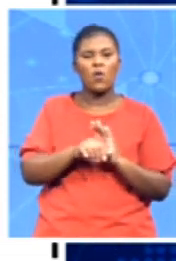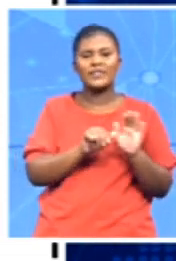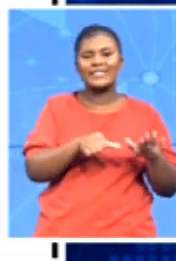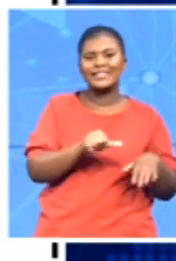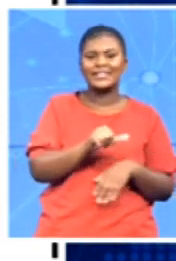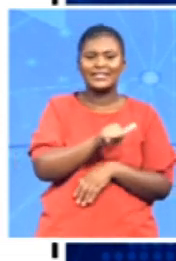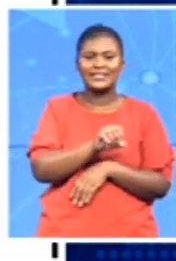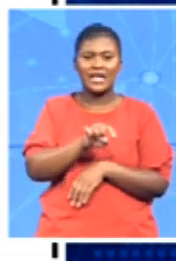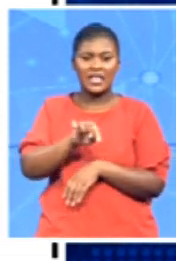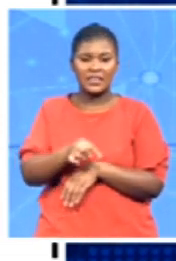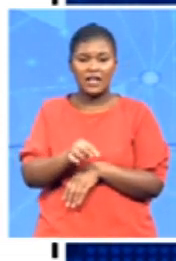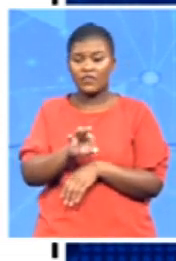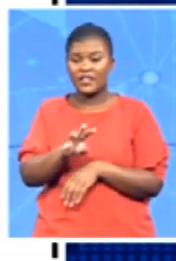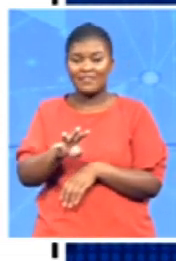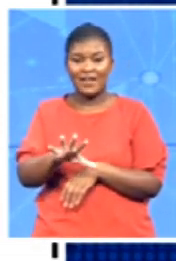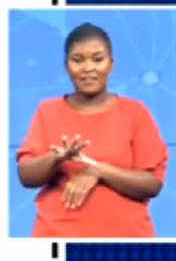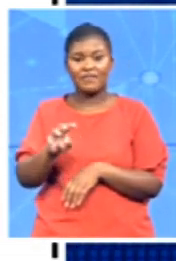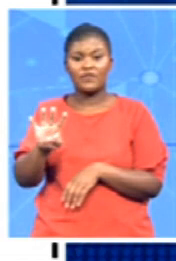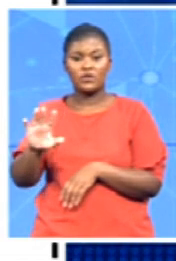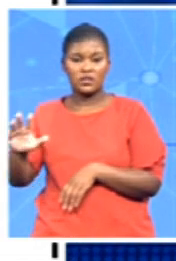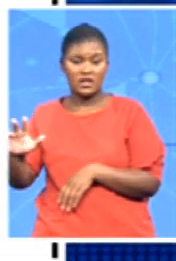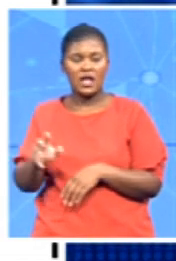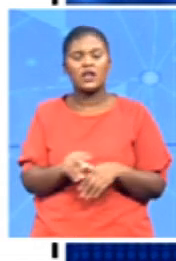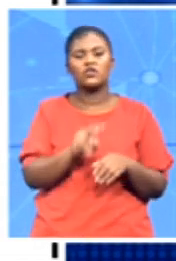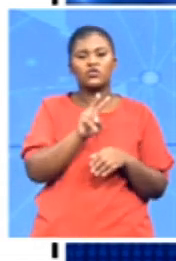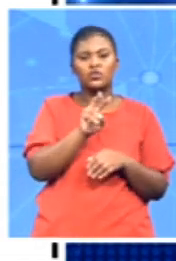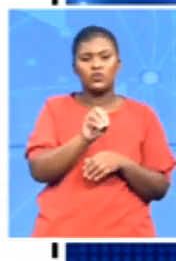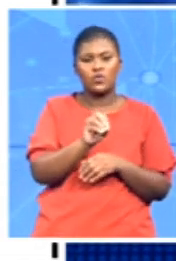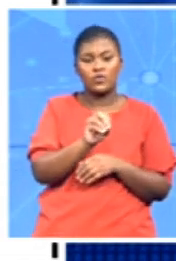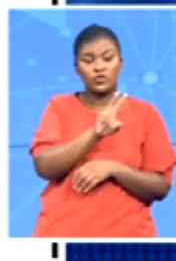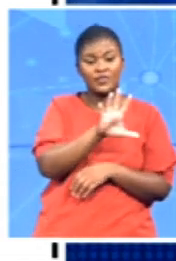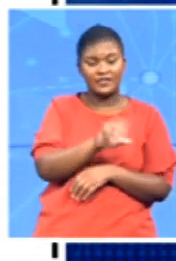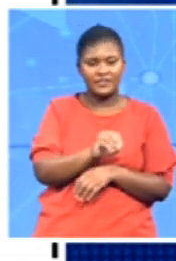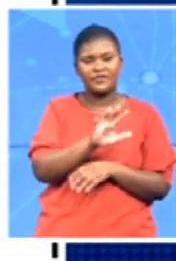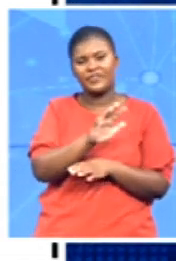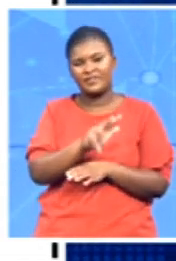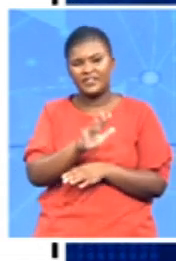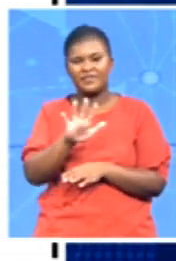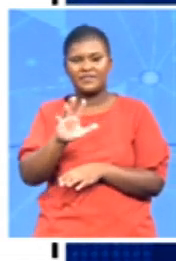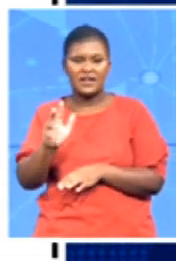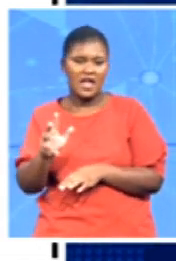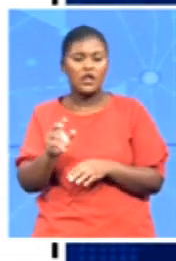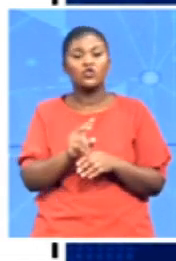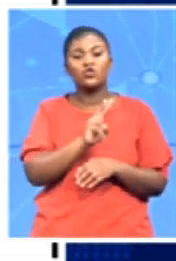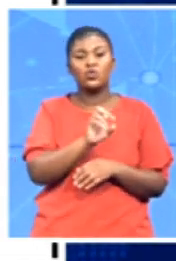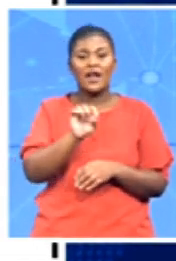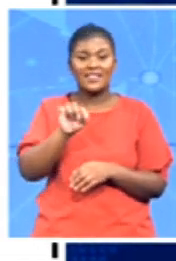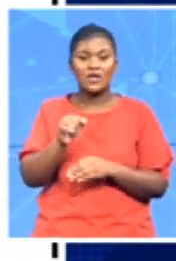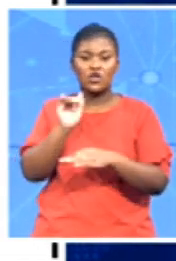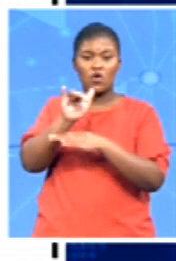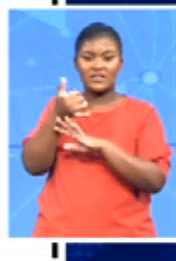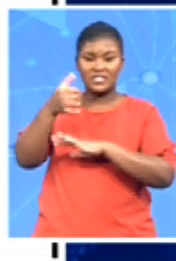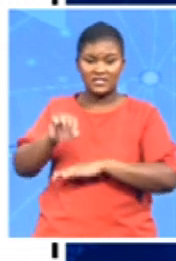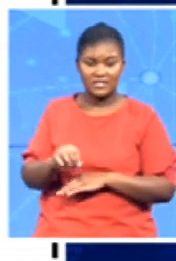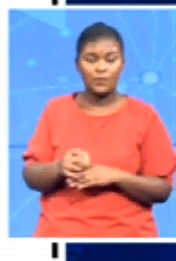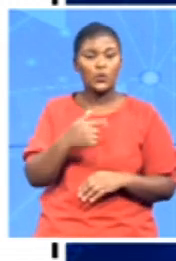49, and then 250 between 50 and 59, and 200,000 of over 60. So we still have a significant amount